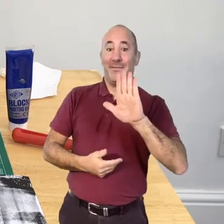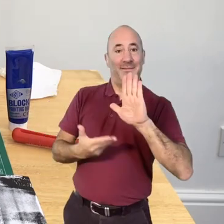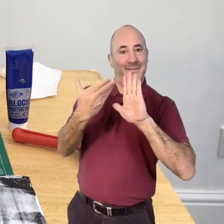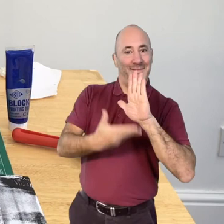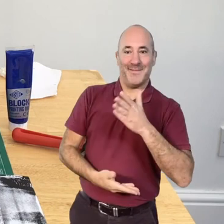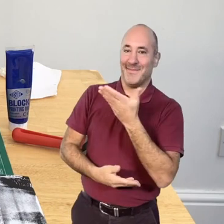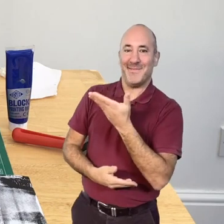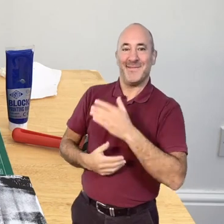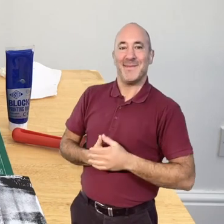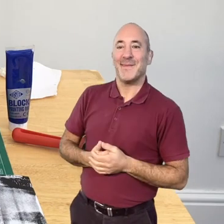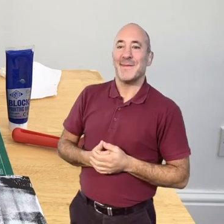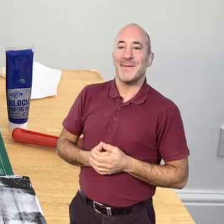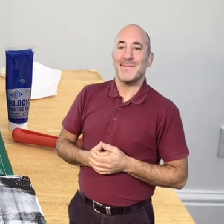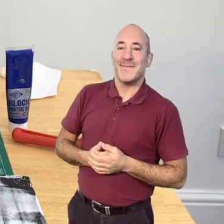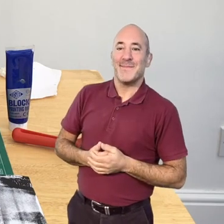So